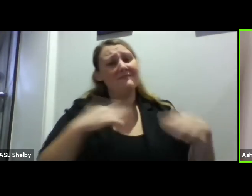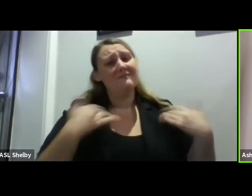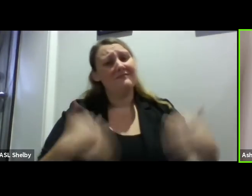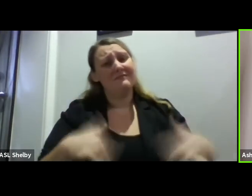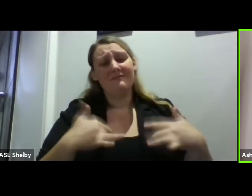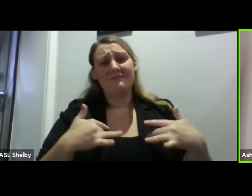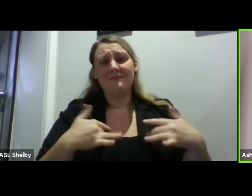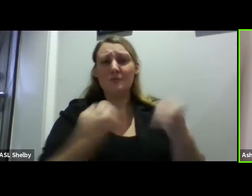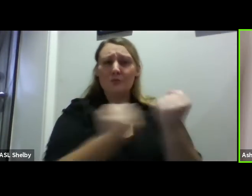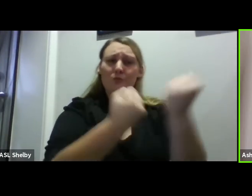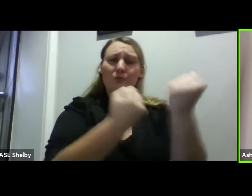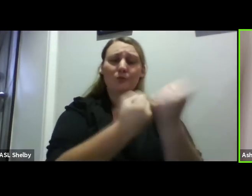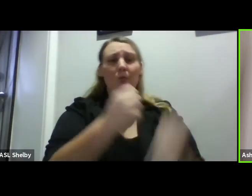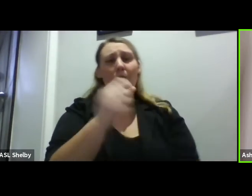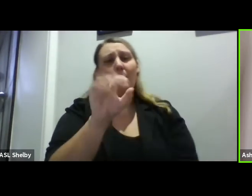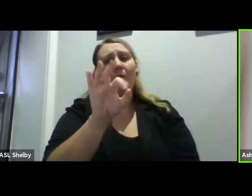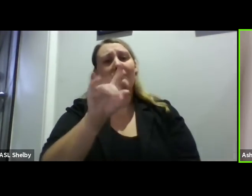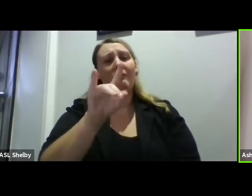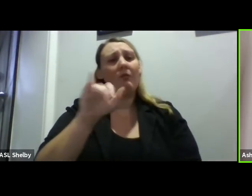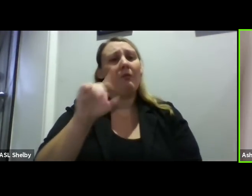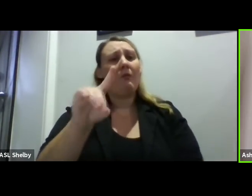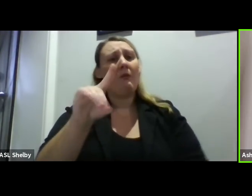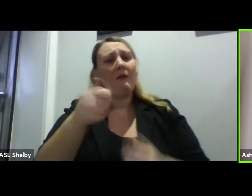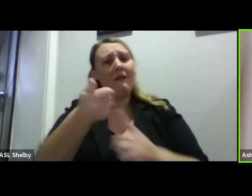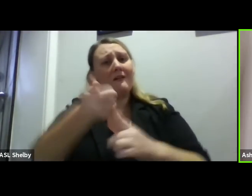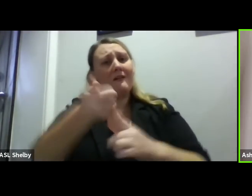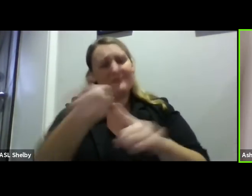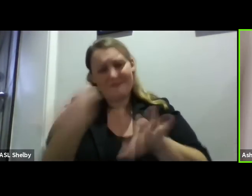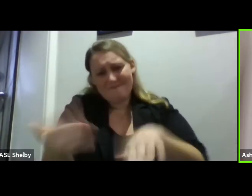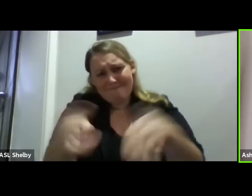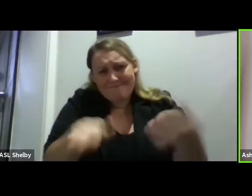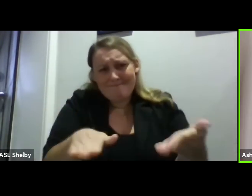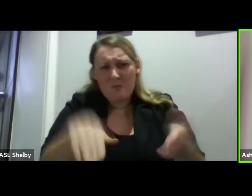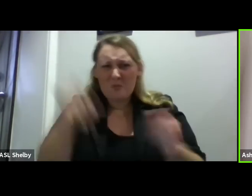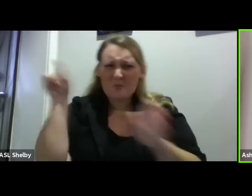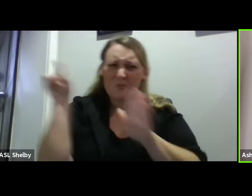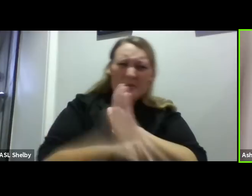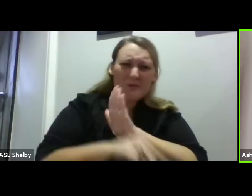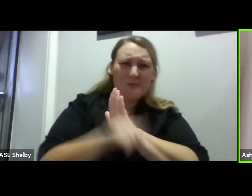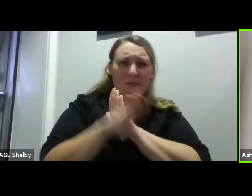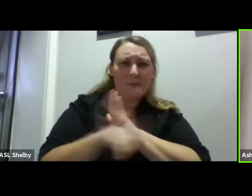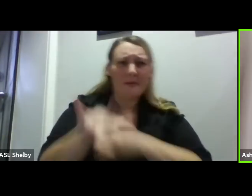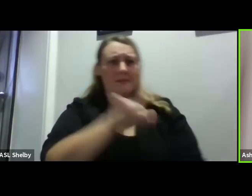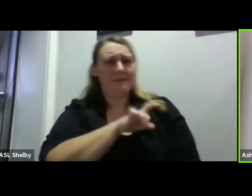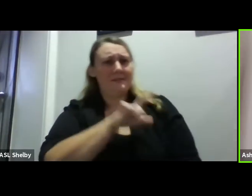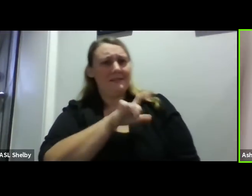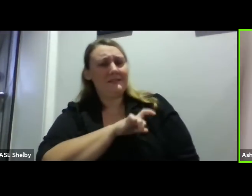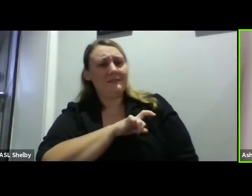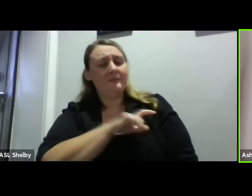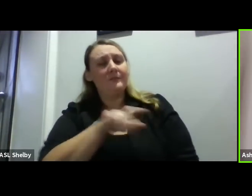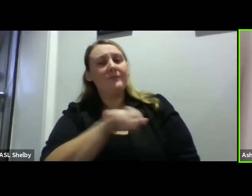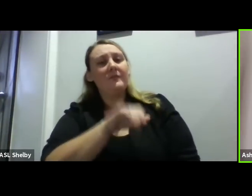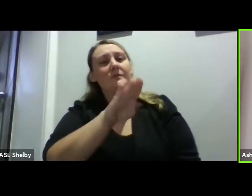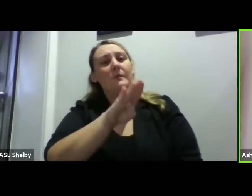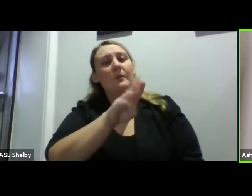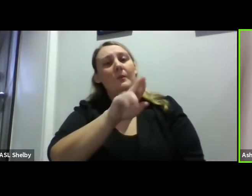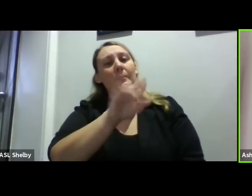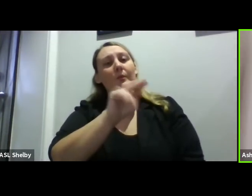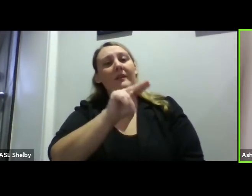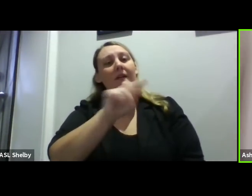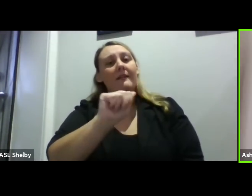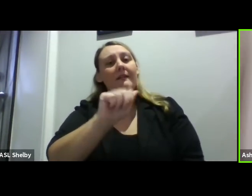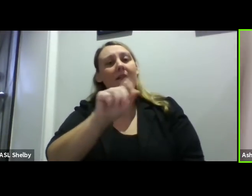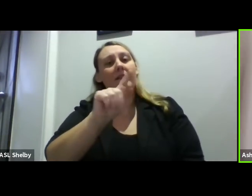police, but also the less publicized slayings of Breonna Taylor, a 26-year-old Louisville